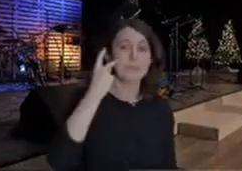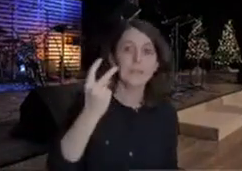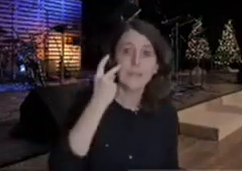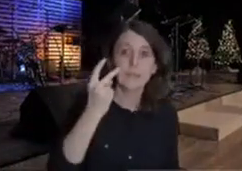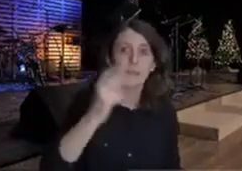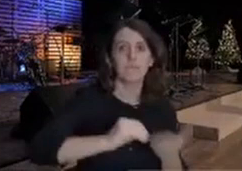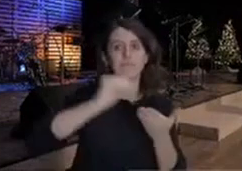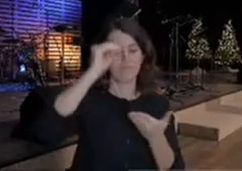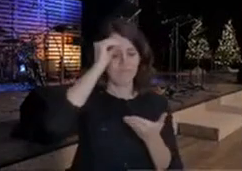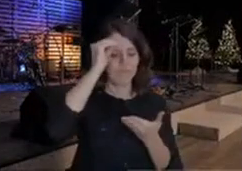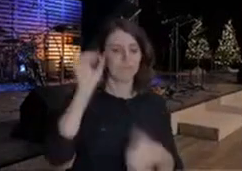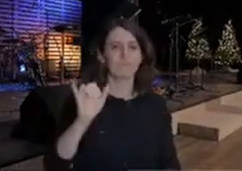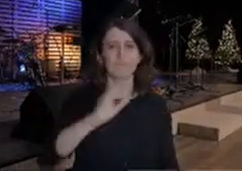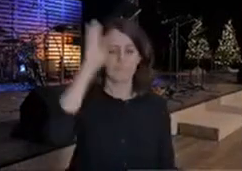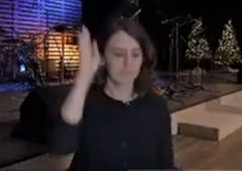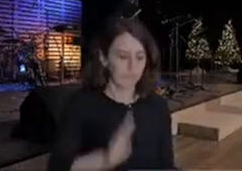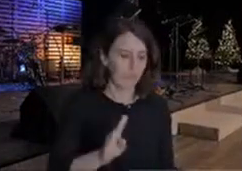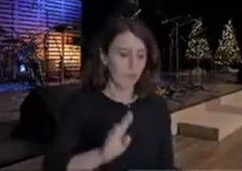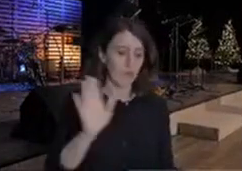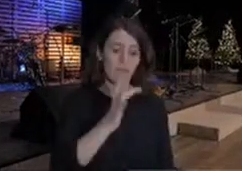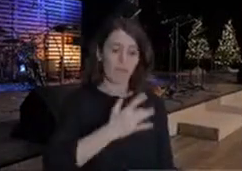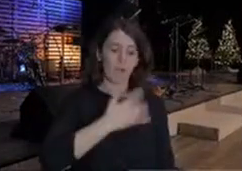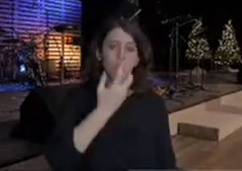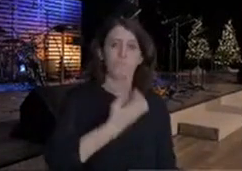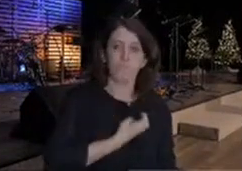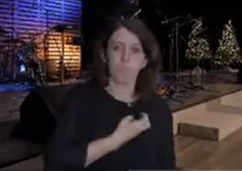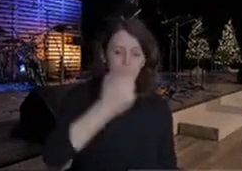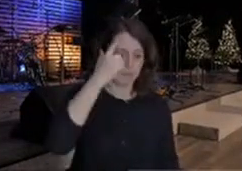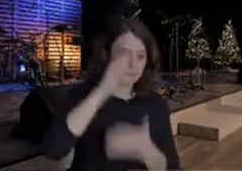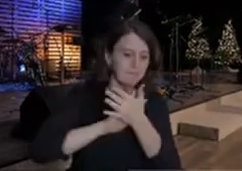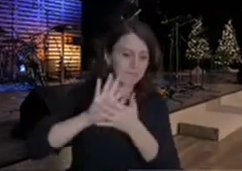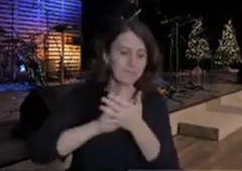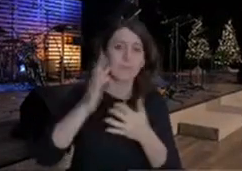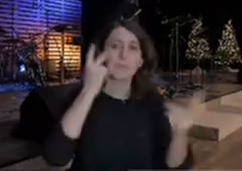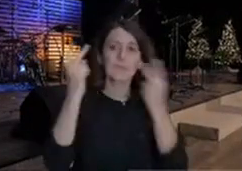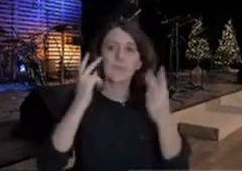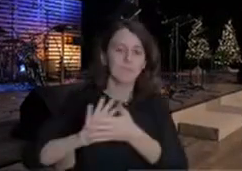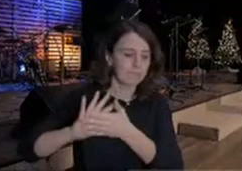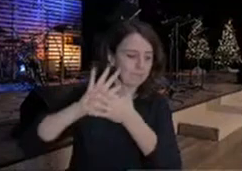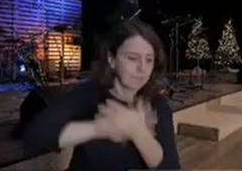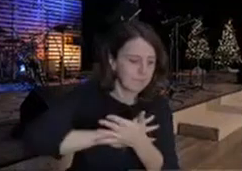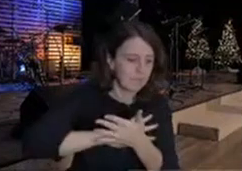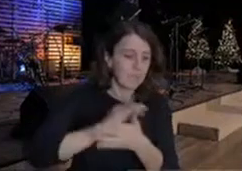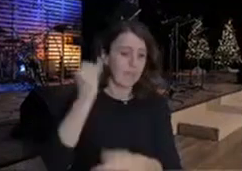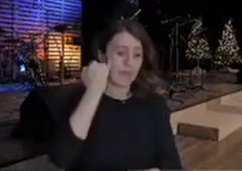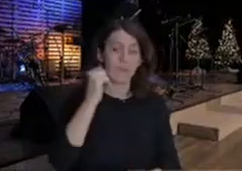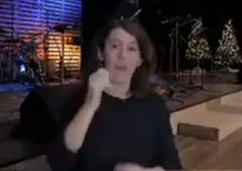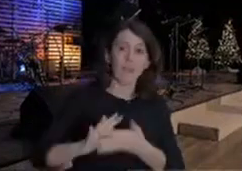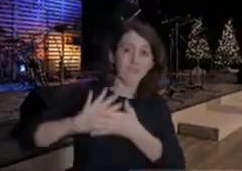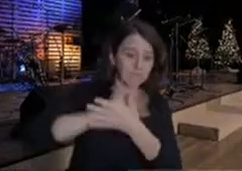people calloused. Make their ears dull and close their eyes. Otherwise, they might see with their eyes, hear with their